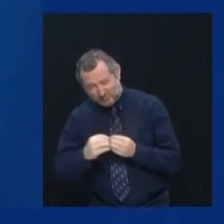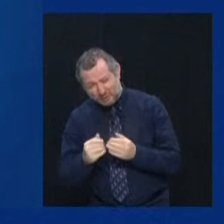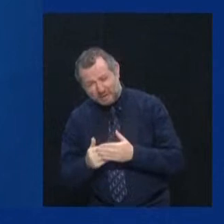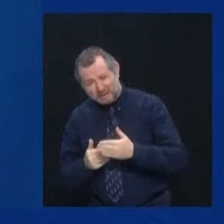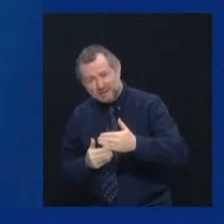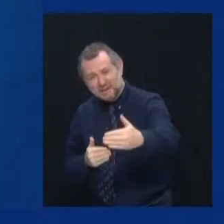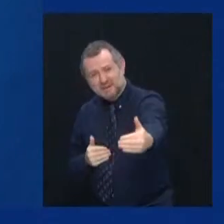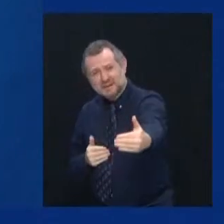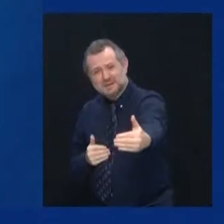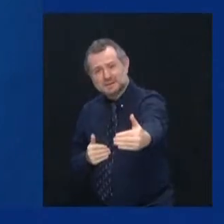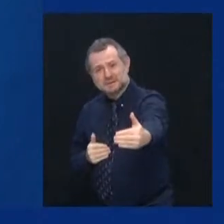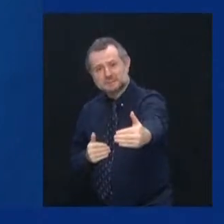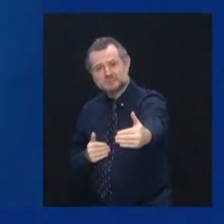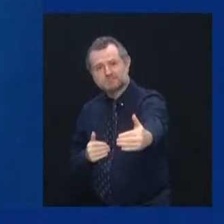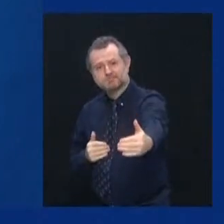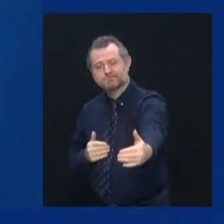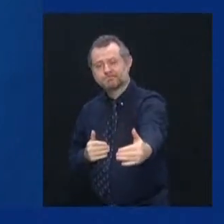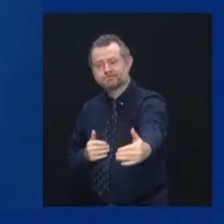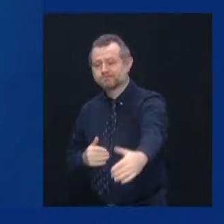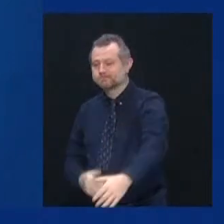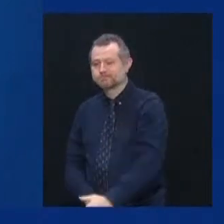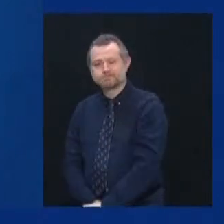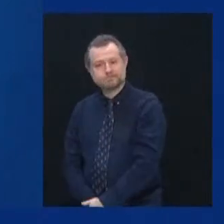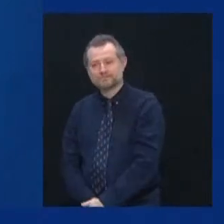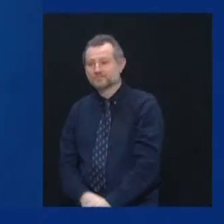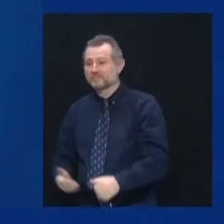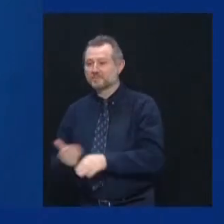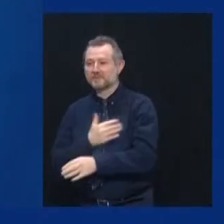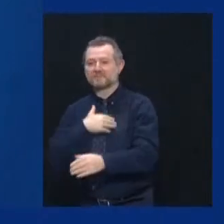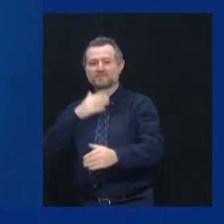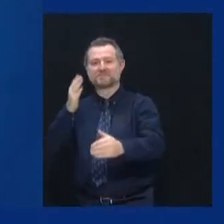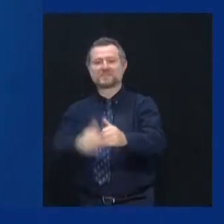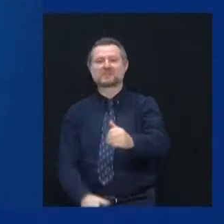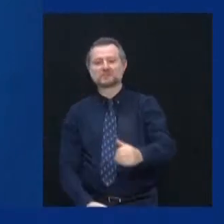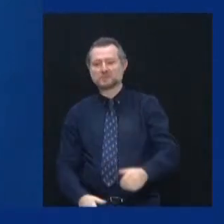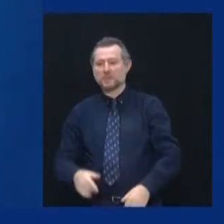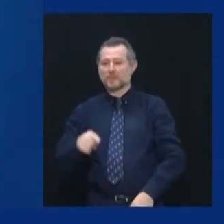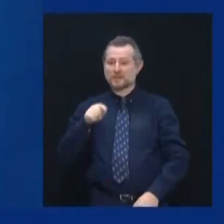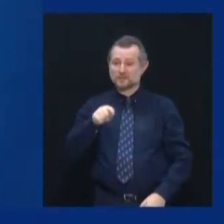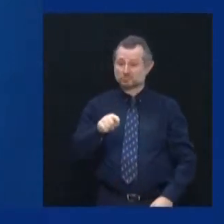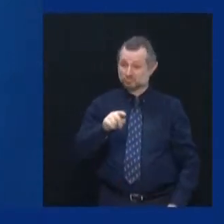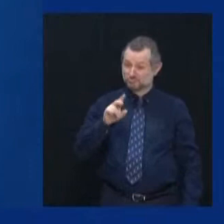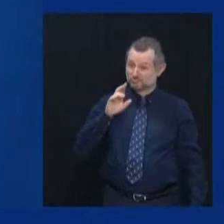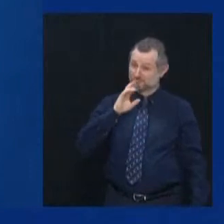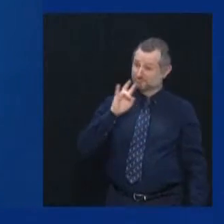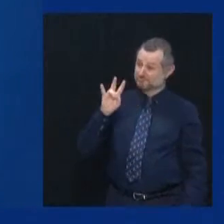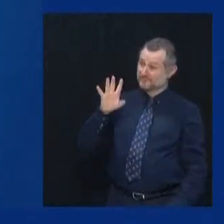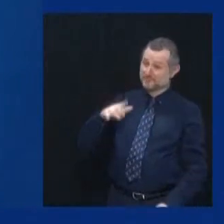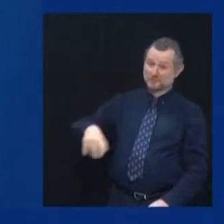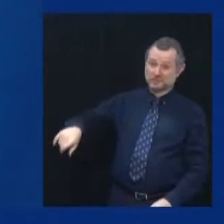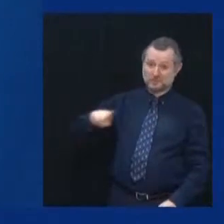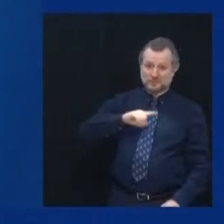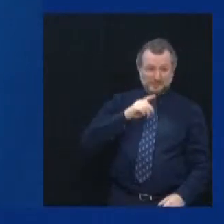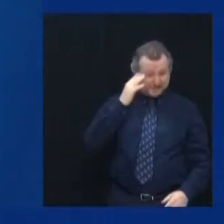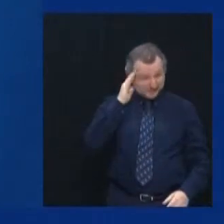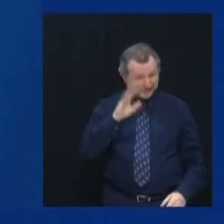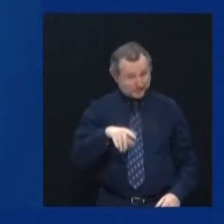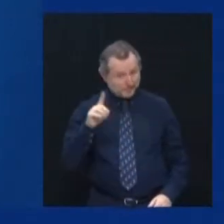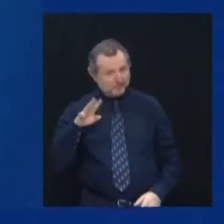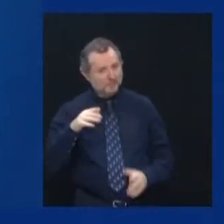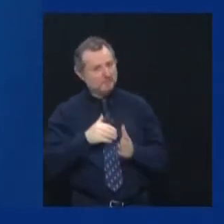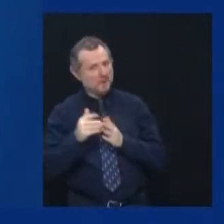before we can get through the entire population. And again, 75 plus, that's 1.4 million people. It's the largest single